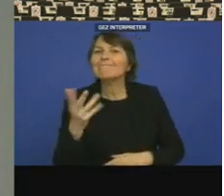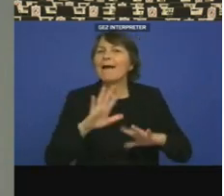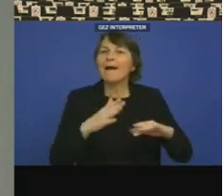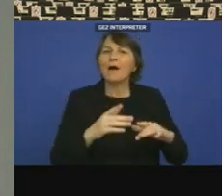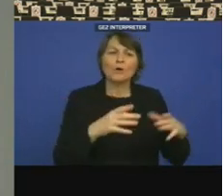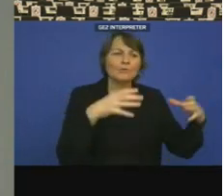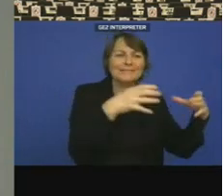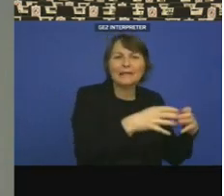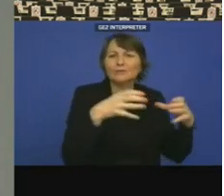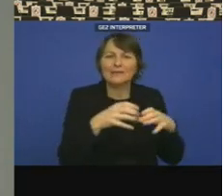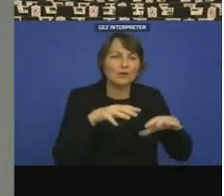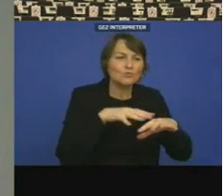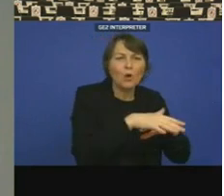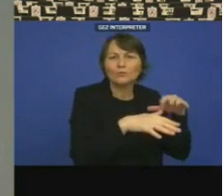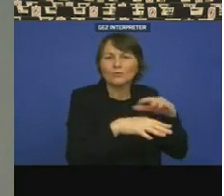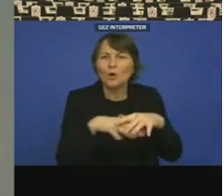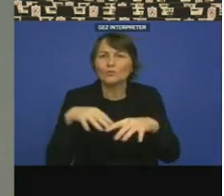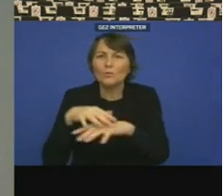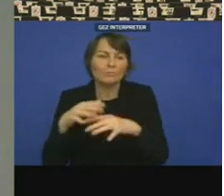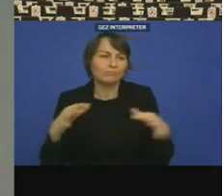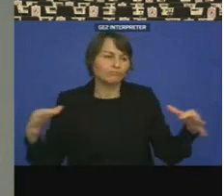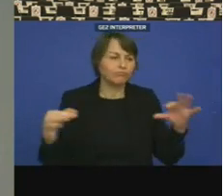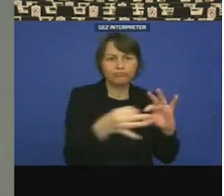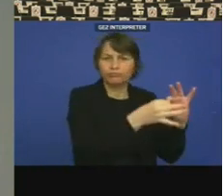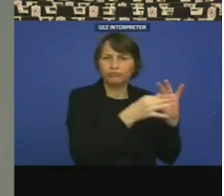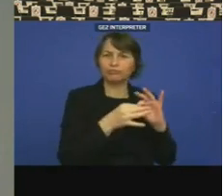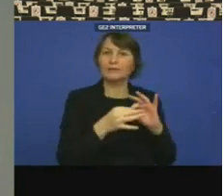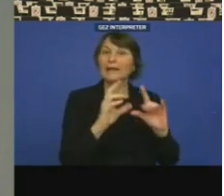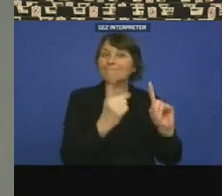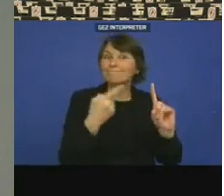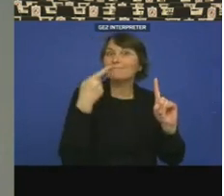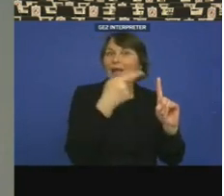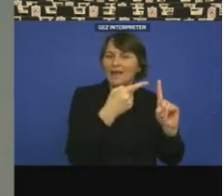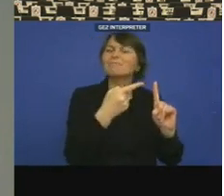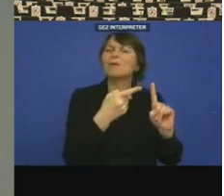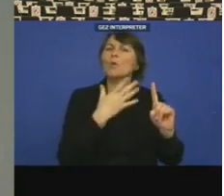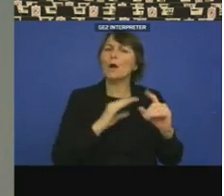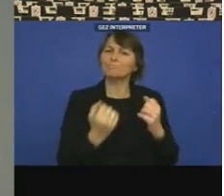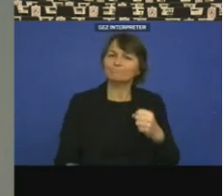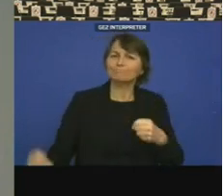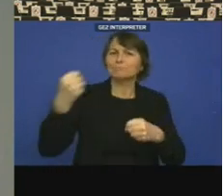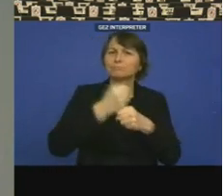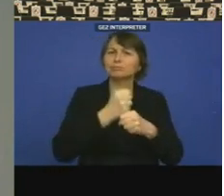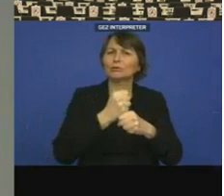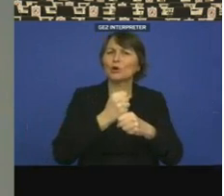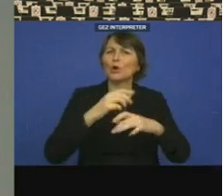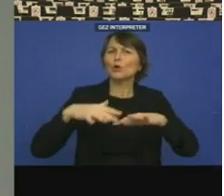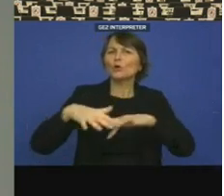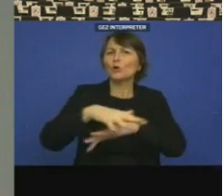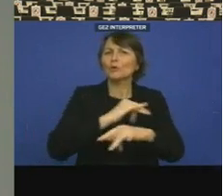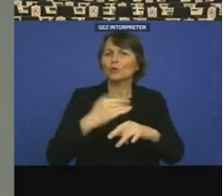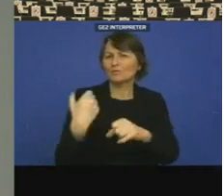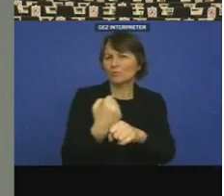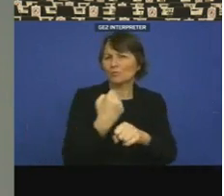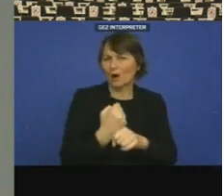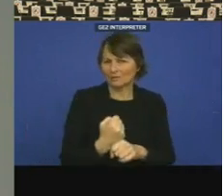and physical activity with the aim of establishing community of practice across generations and social groups. It is